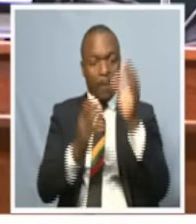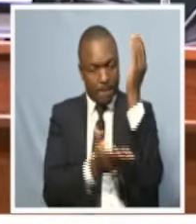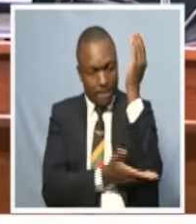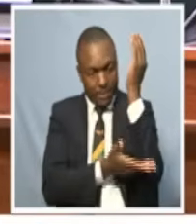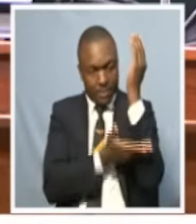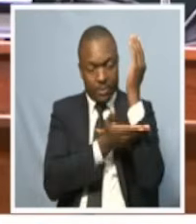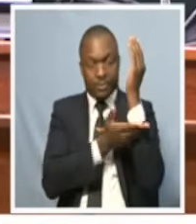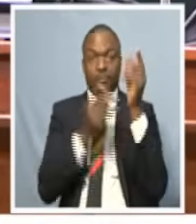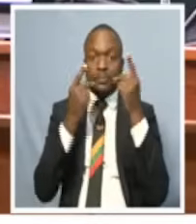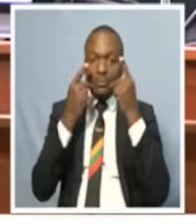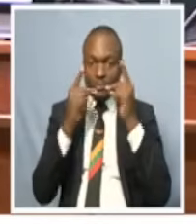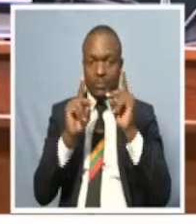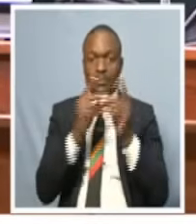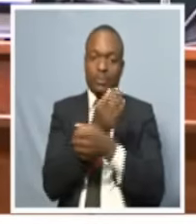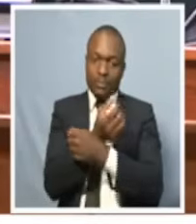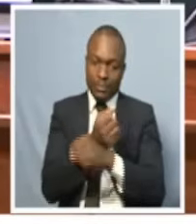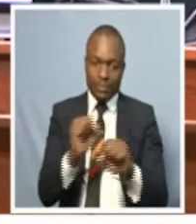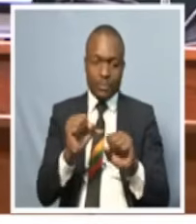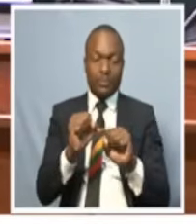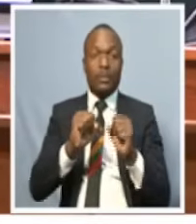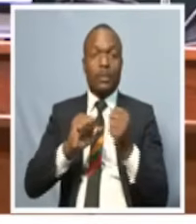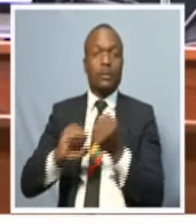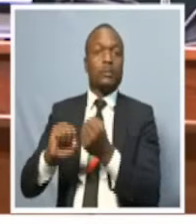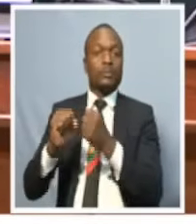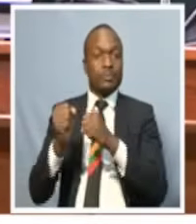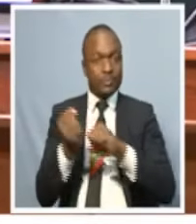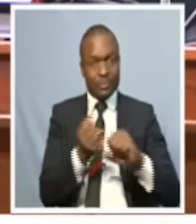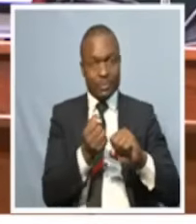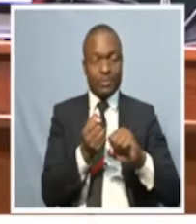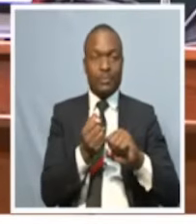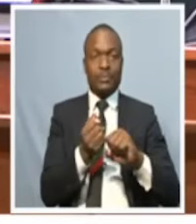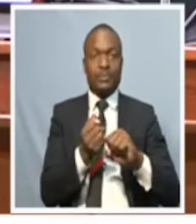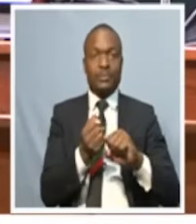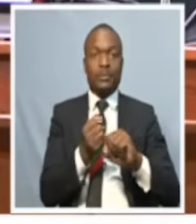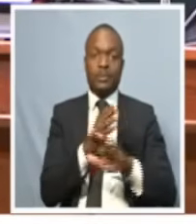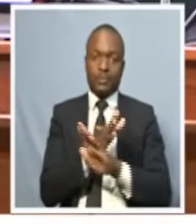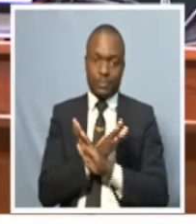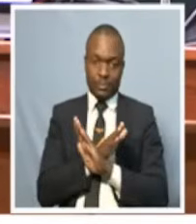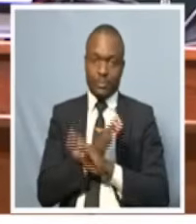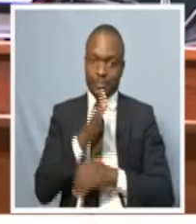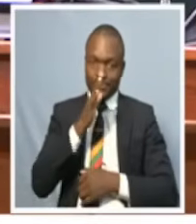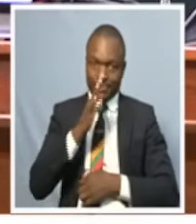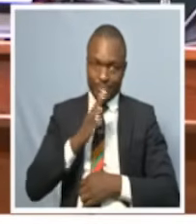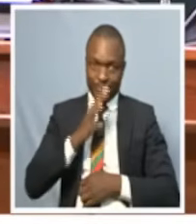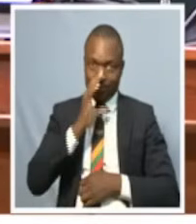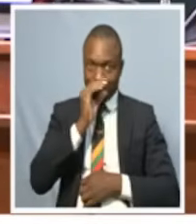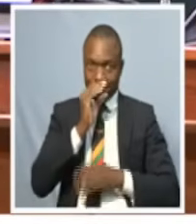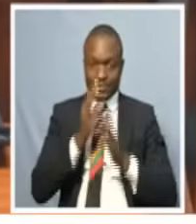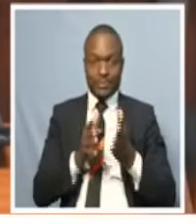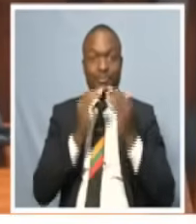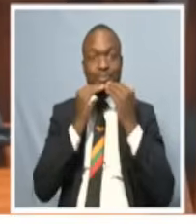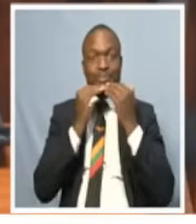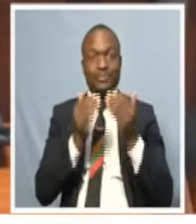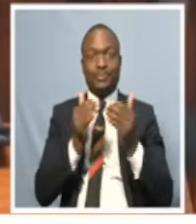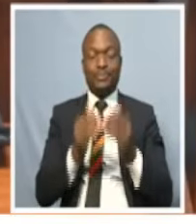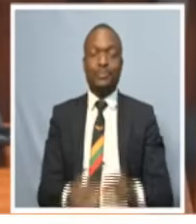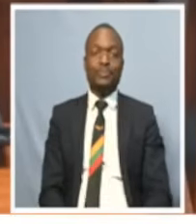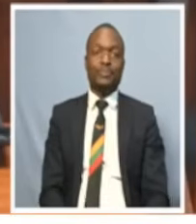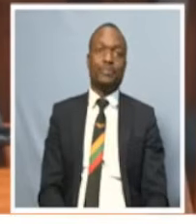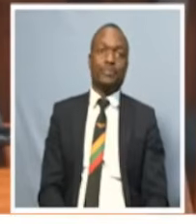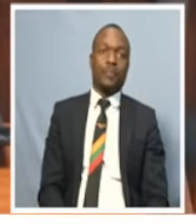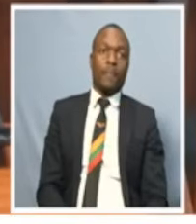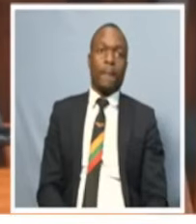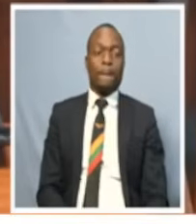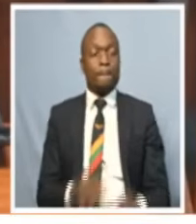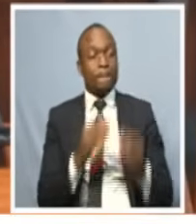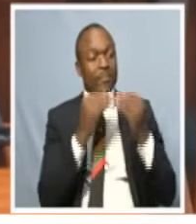enhancement of public safety and security across the Republic. Madam Speaker, I thank you.